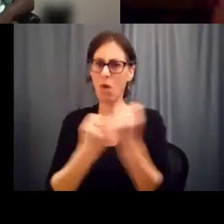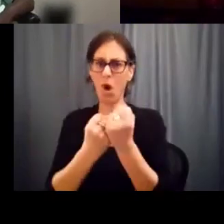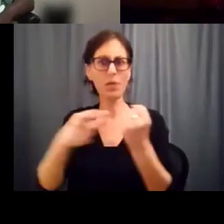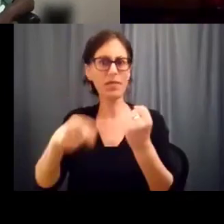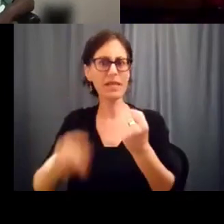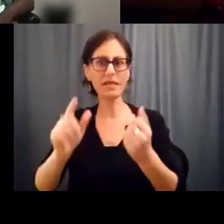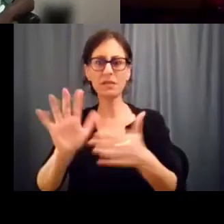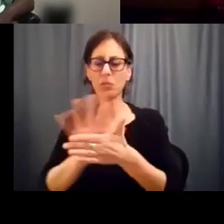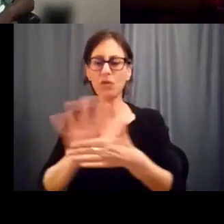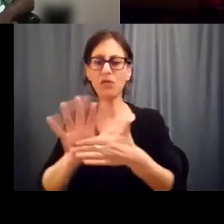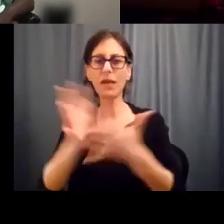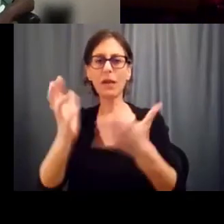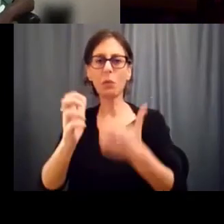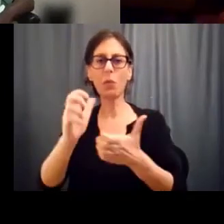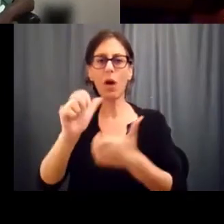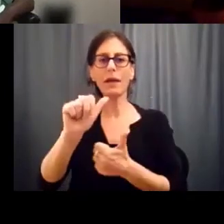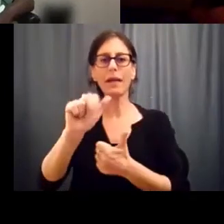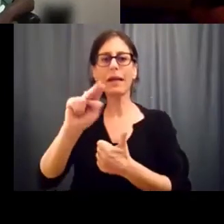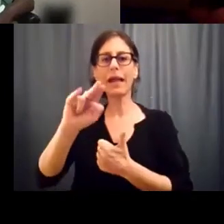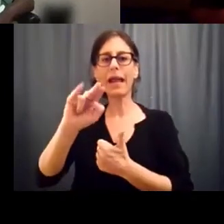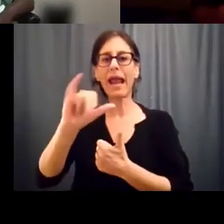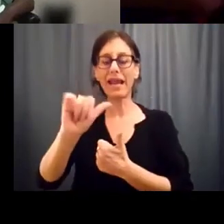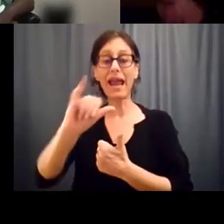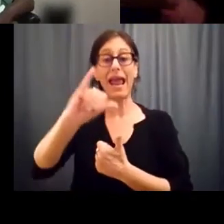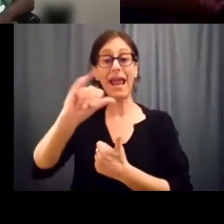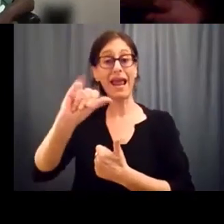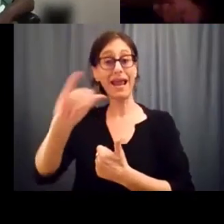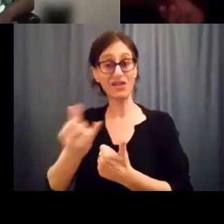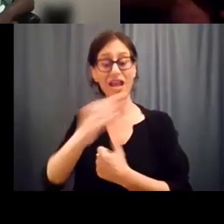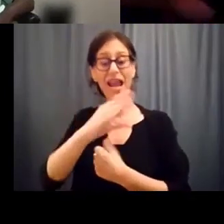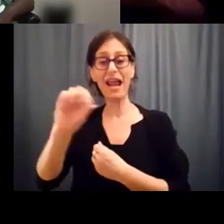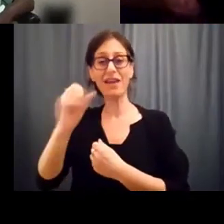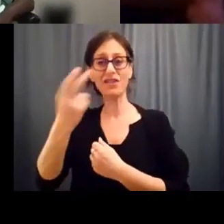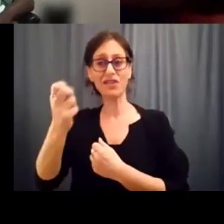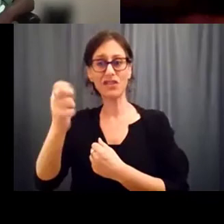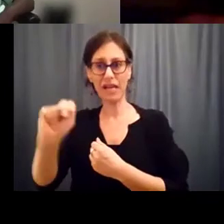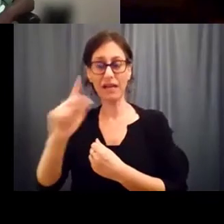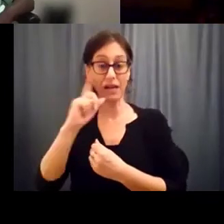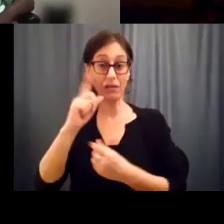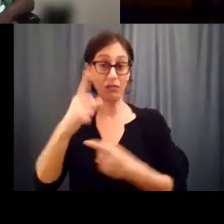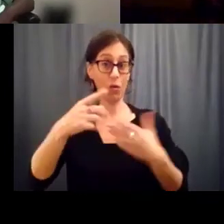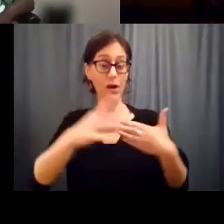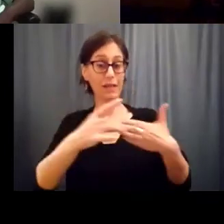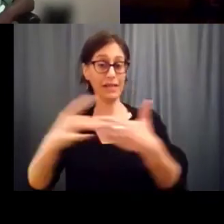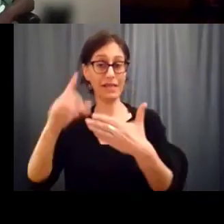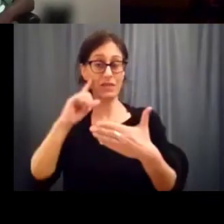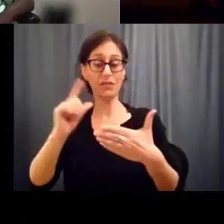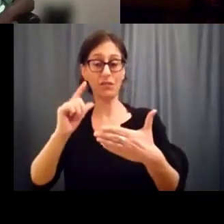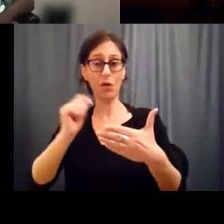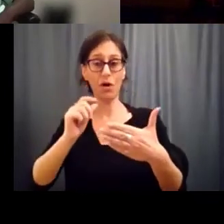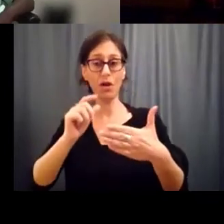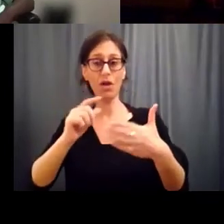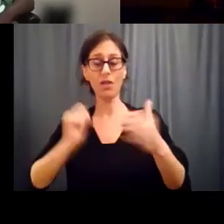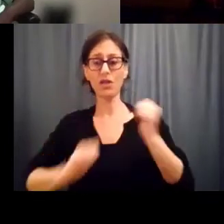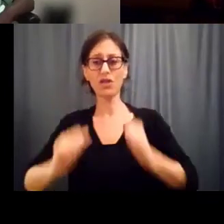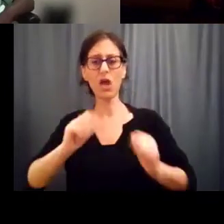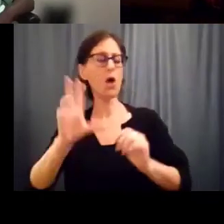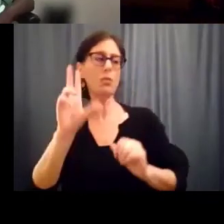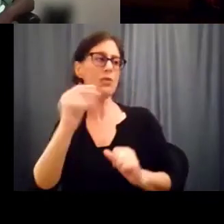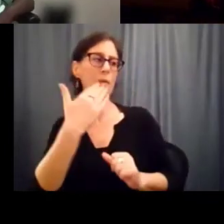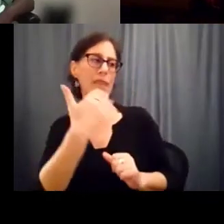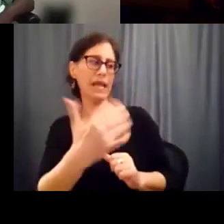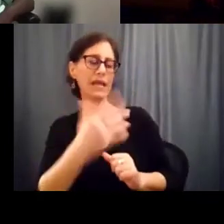and Shannon on the Today Show, who are like leads of the film, the Today Show says, no, thank you. We just want